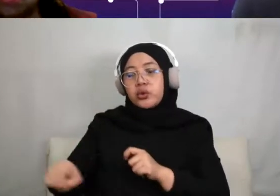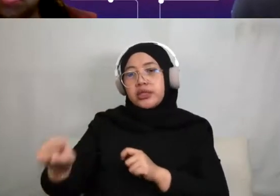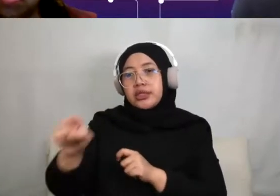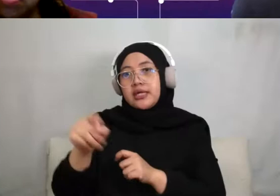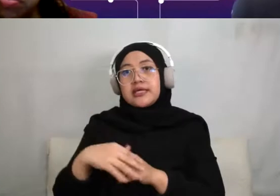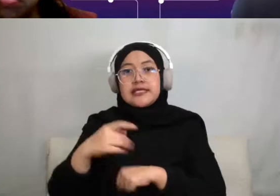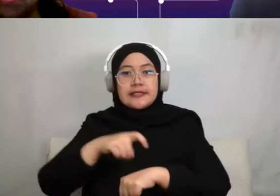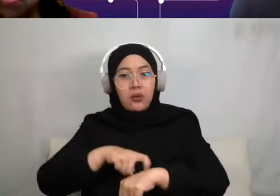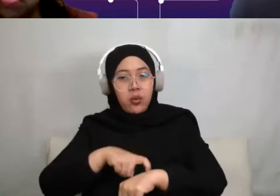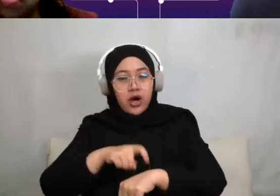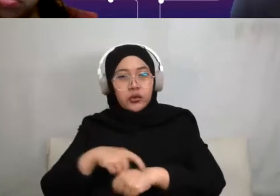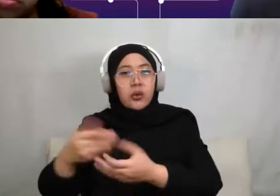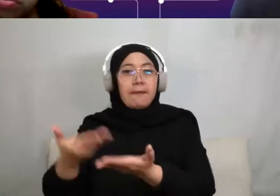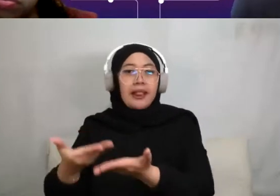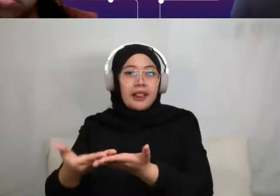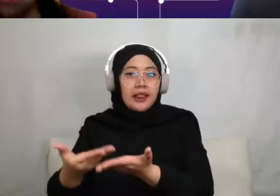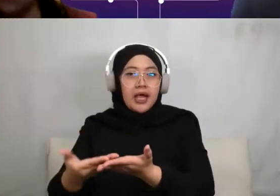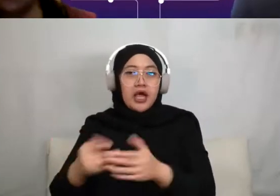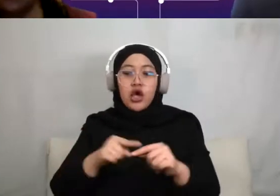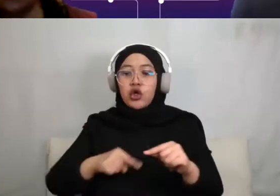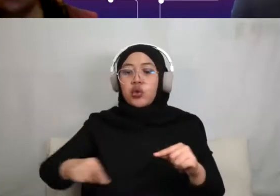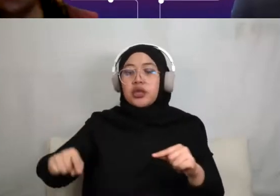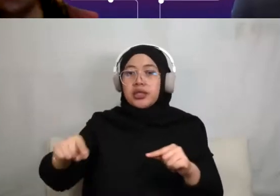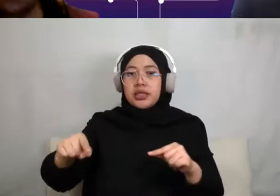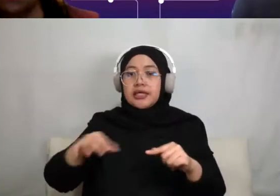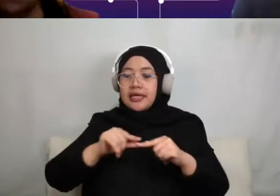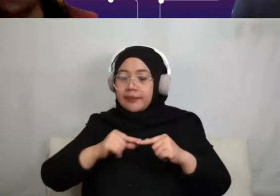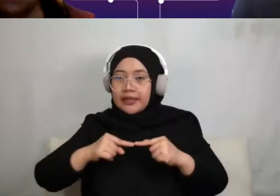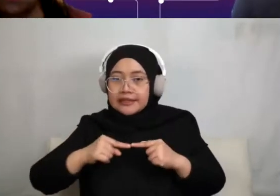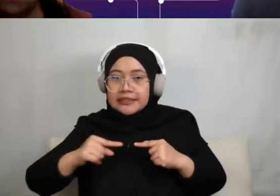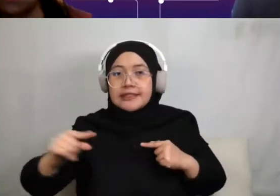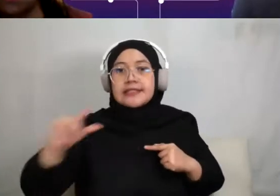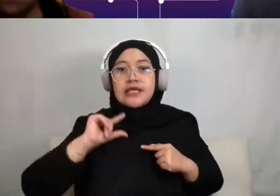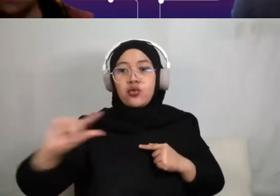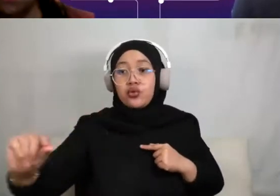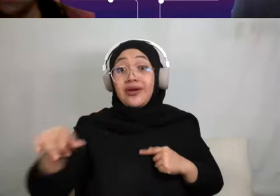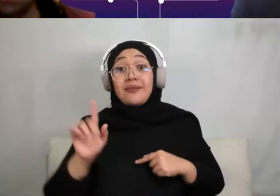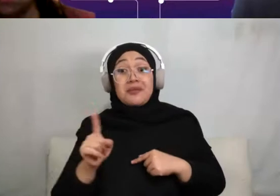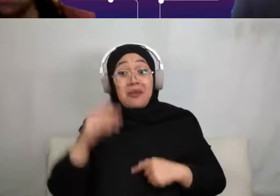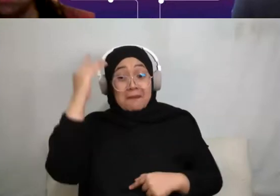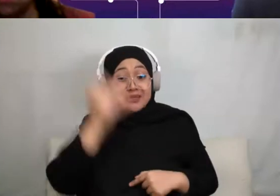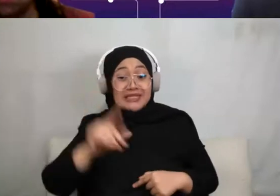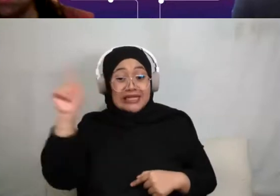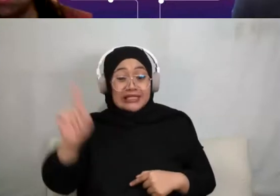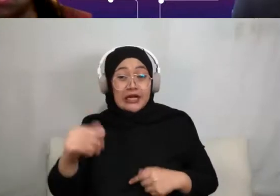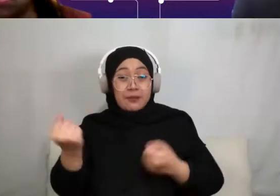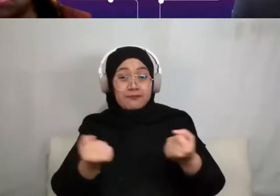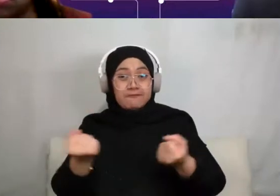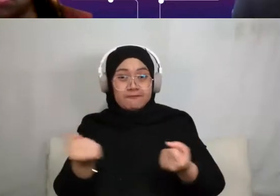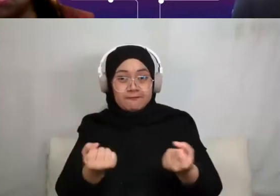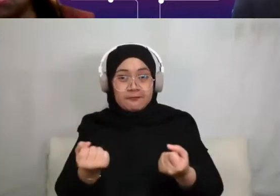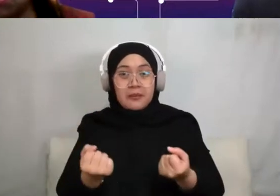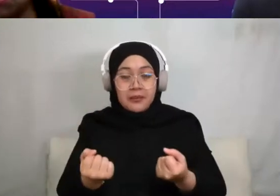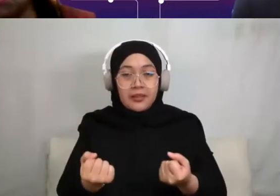distance. Because if they operate more distance, our feasibility will be high. However, in the contract, they will provide assured